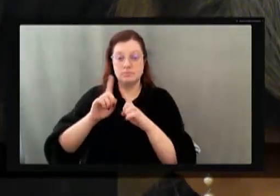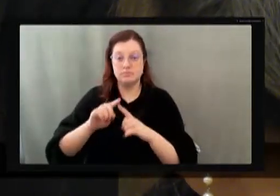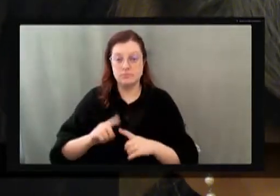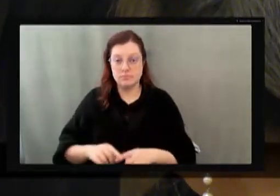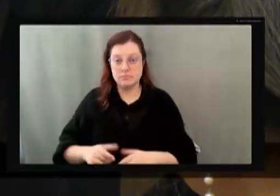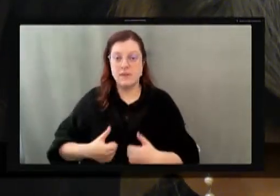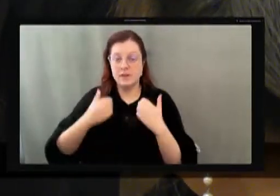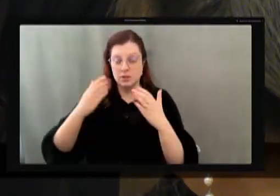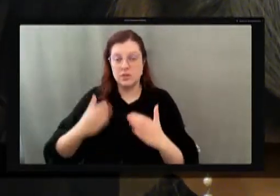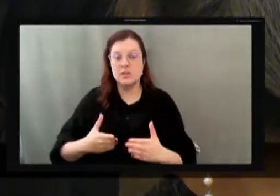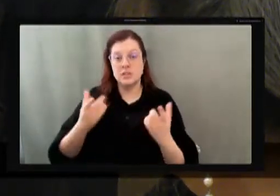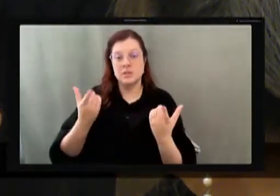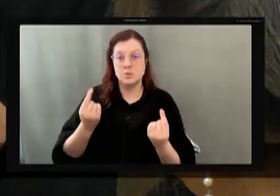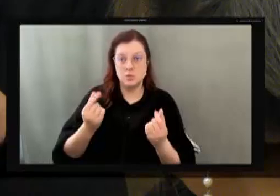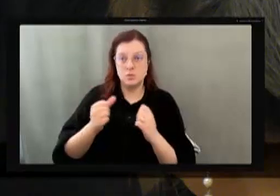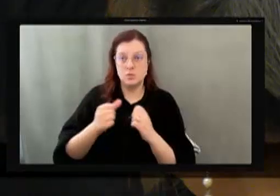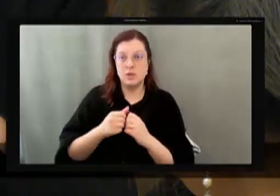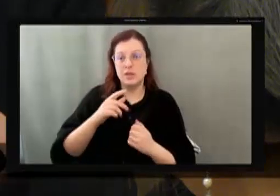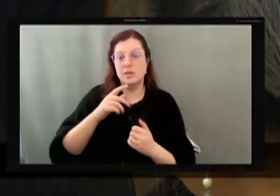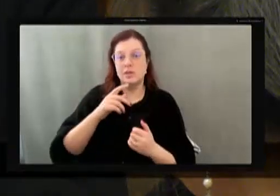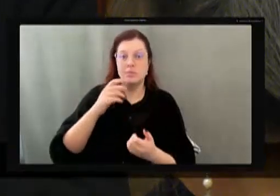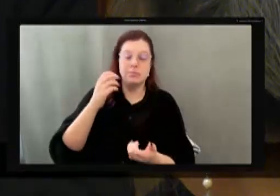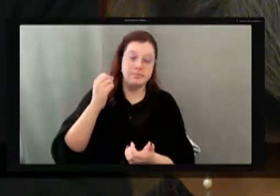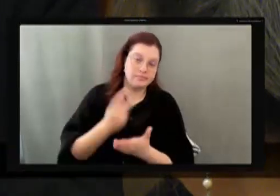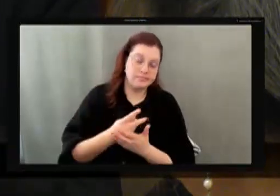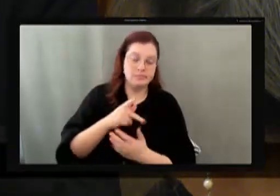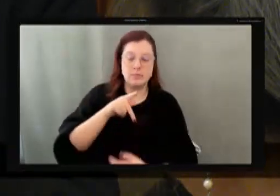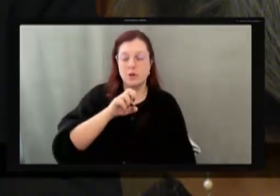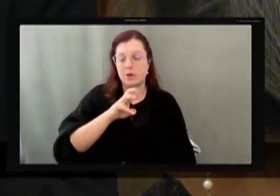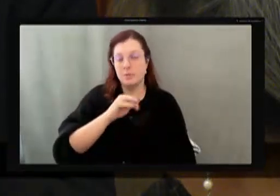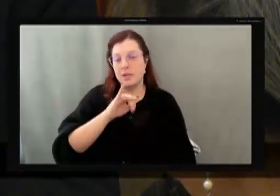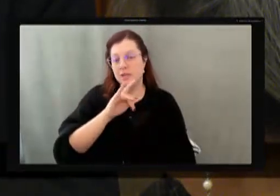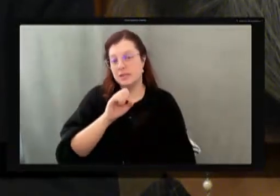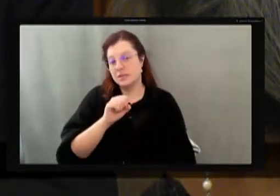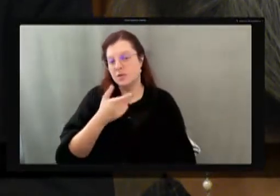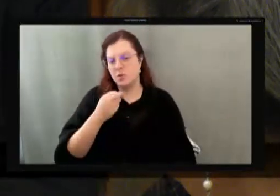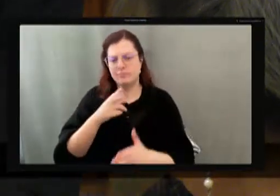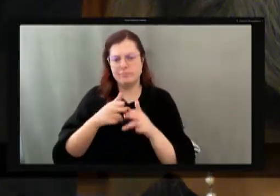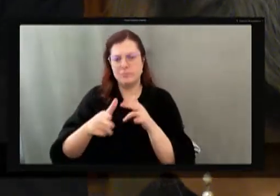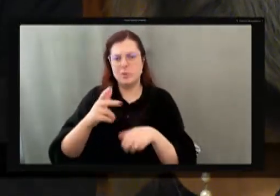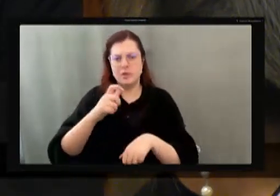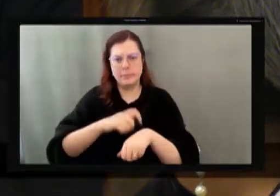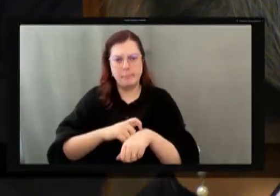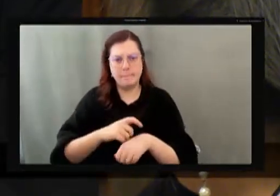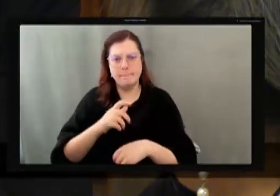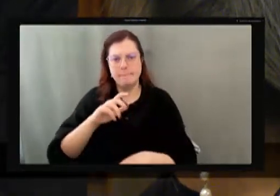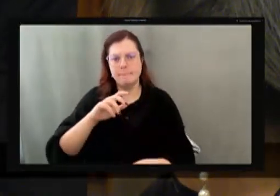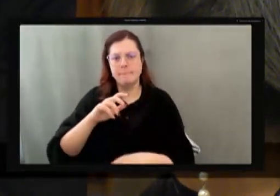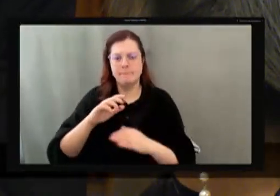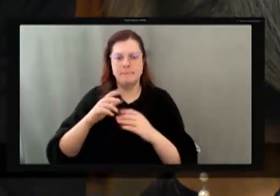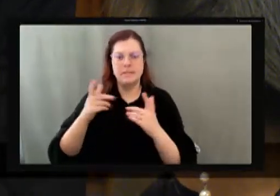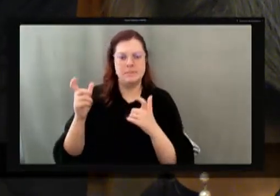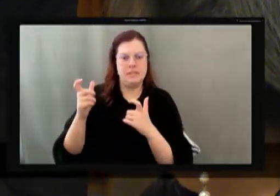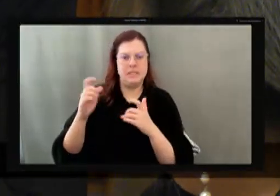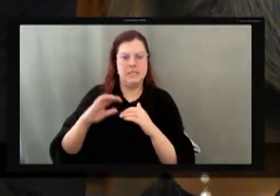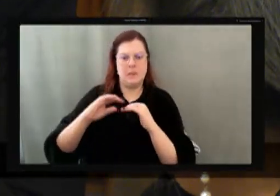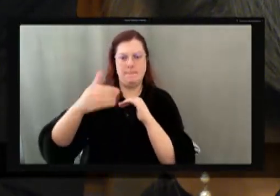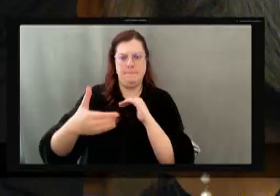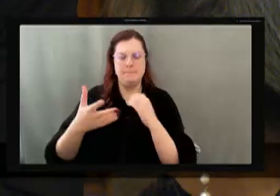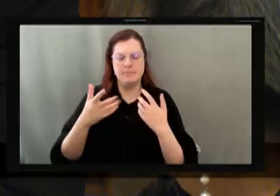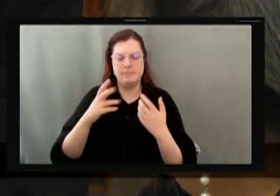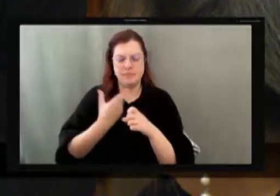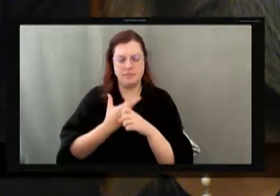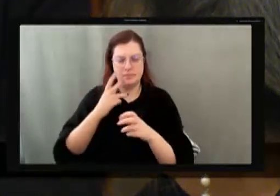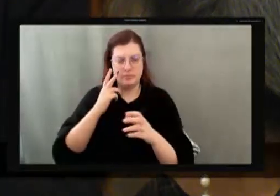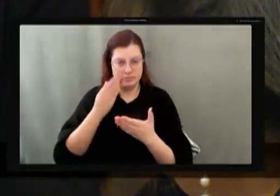encroachment permits or maybe temporary speed hump. So is that something that we're going to be using this money to kind of look at? Because that would